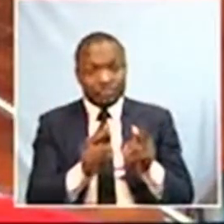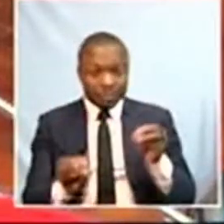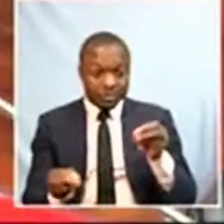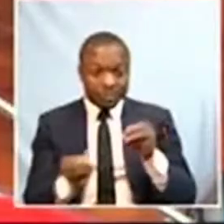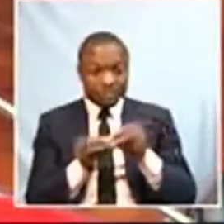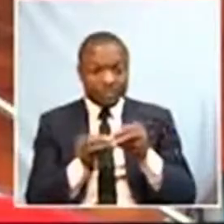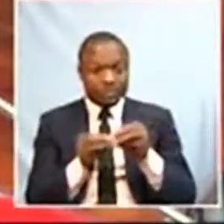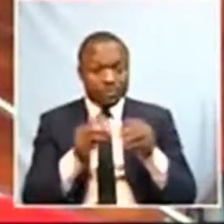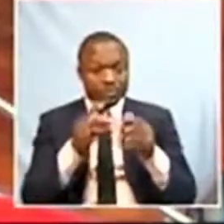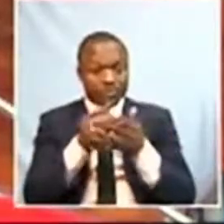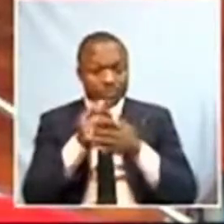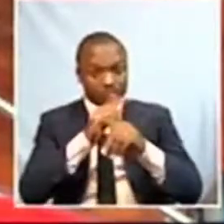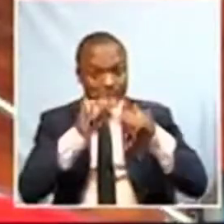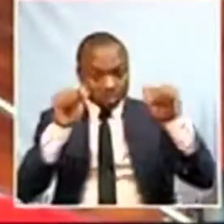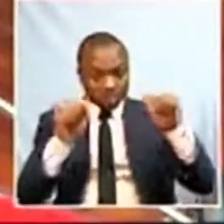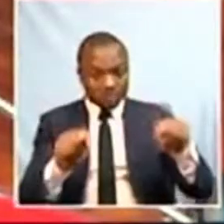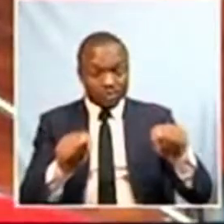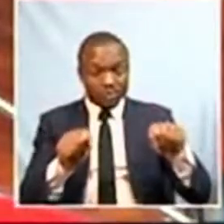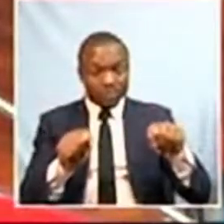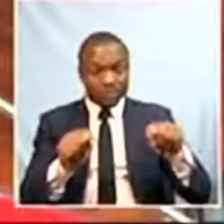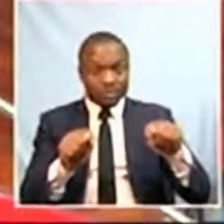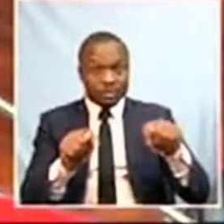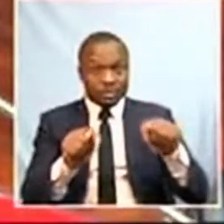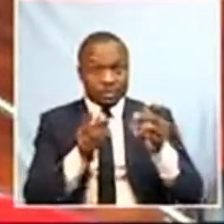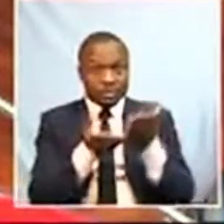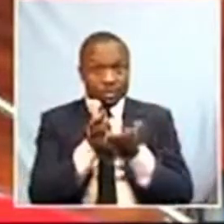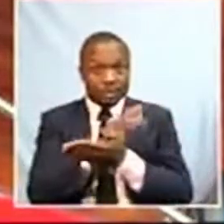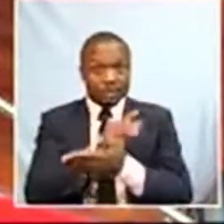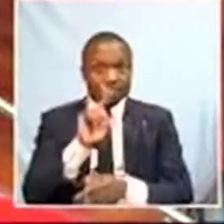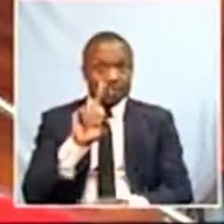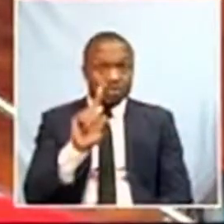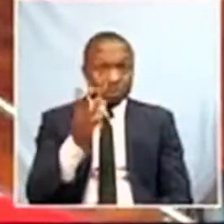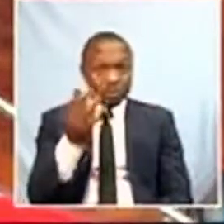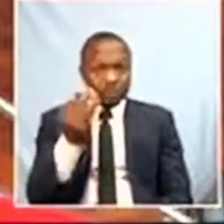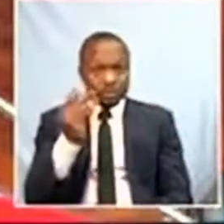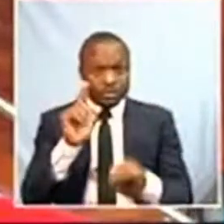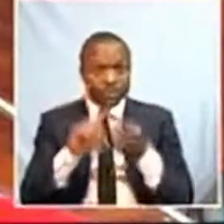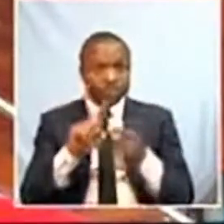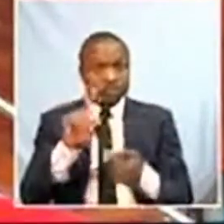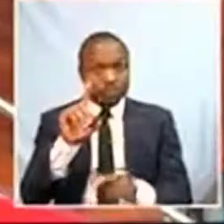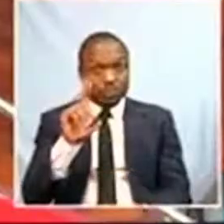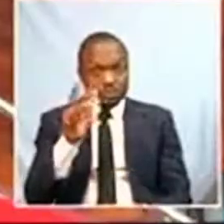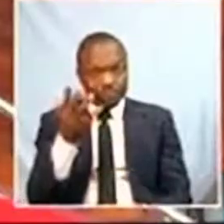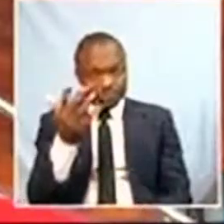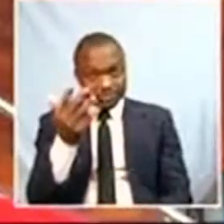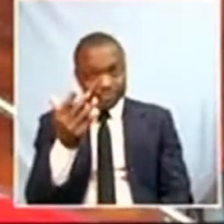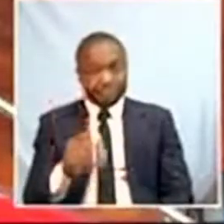is on page 114 ending on 115.